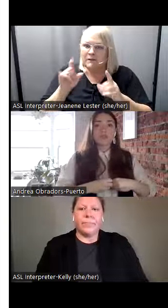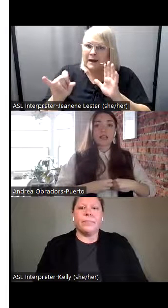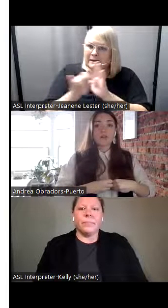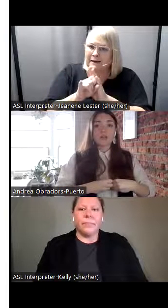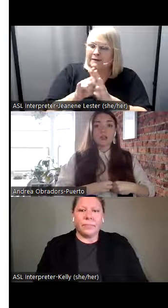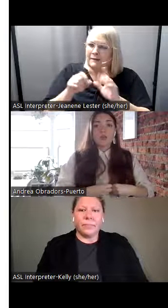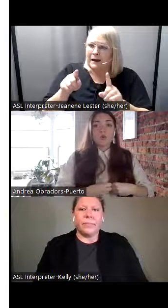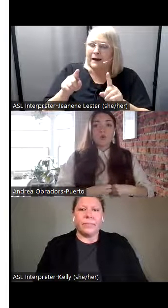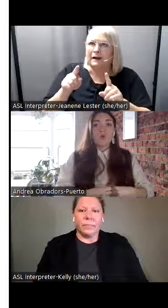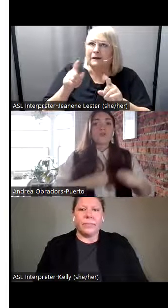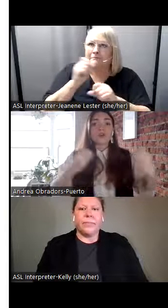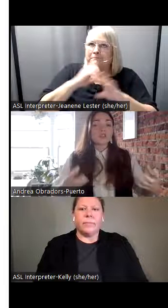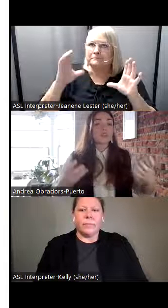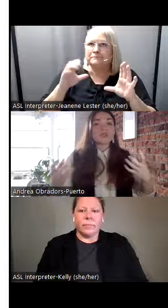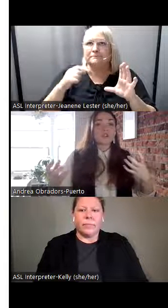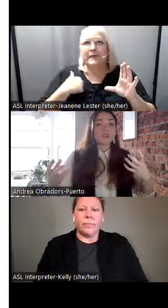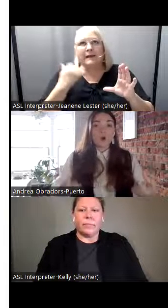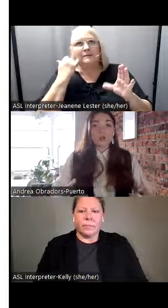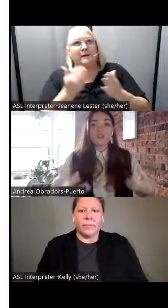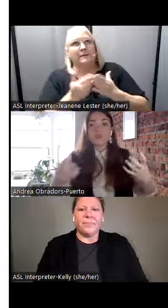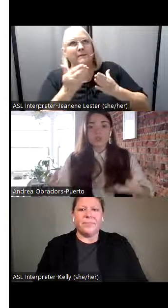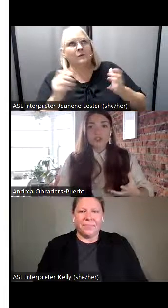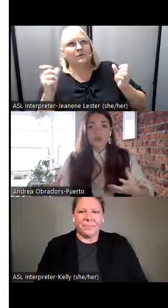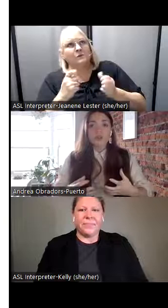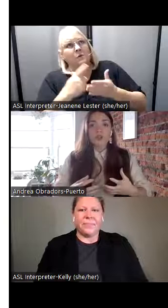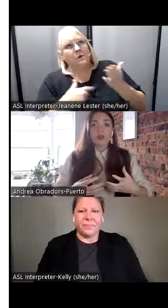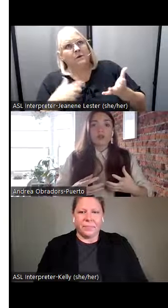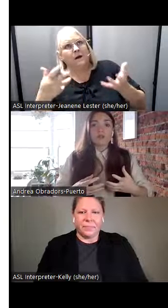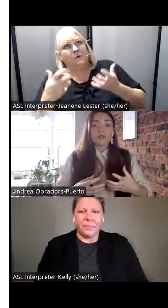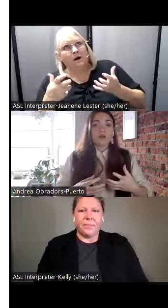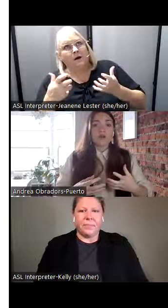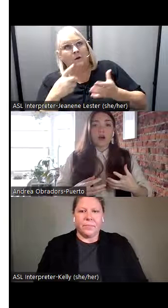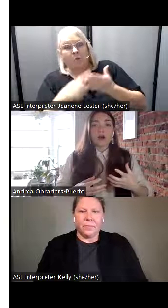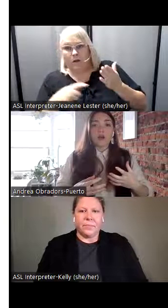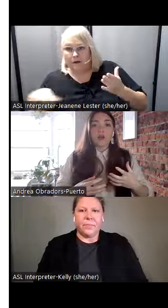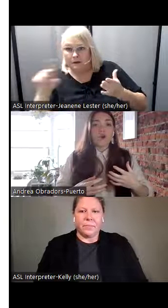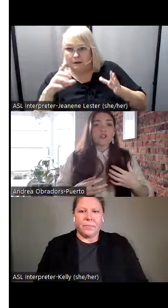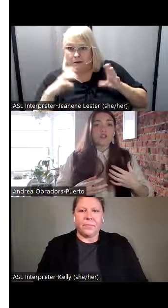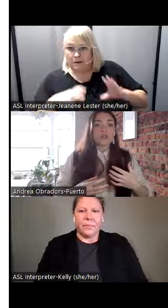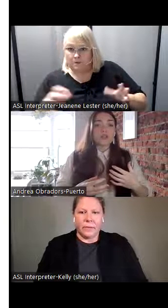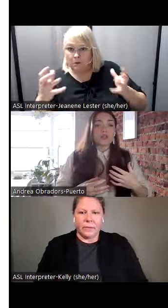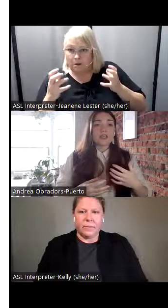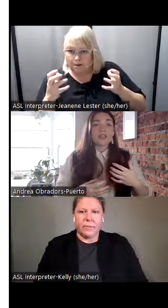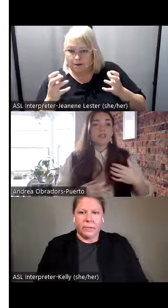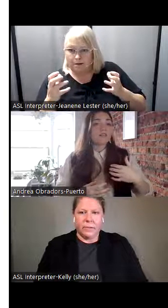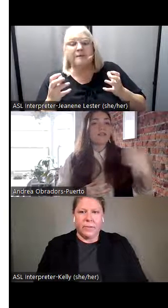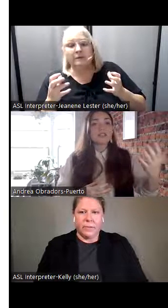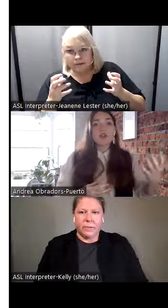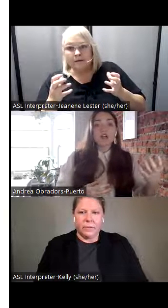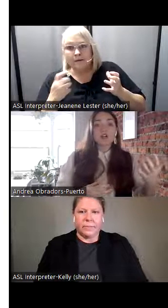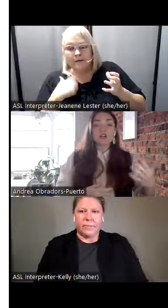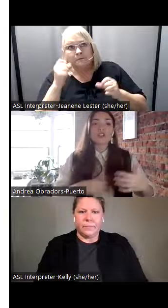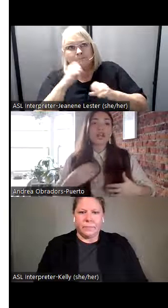So for example, what do our customers want in a fridge? So I want it to be